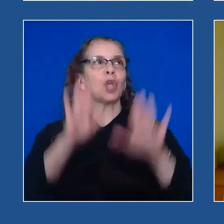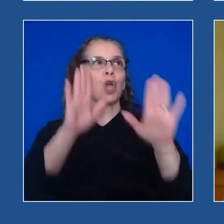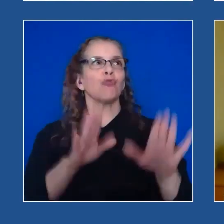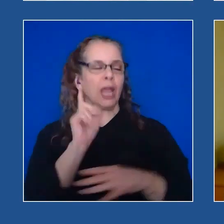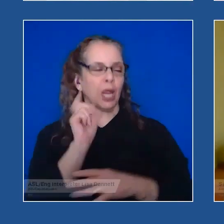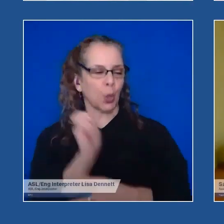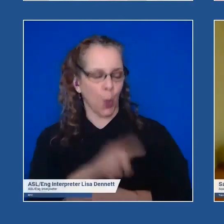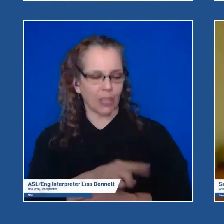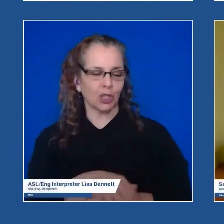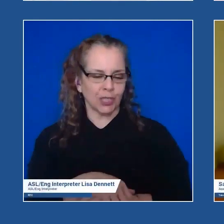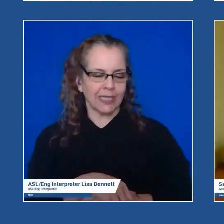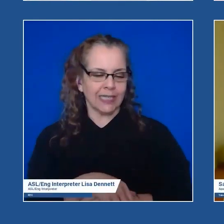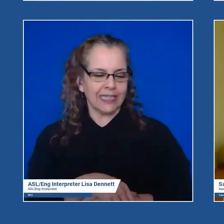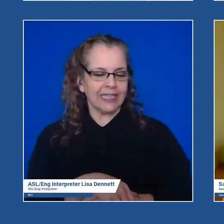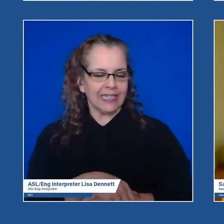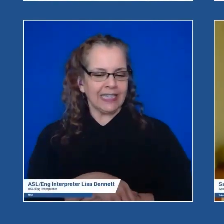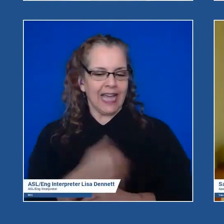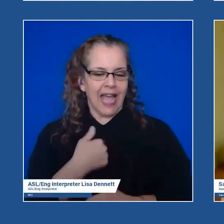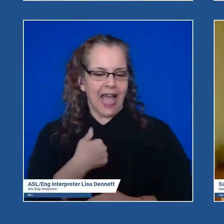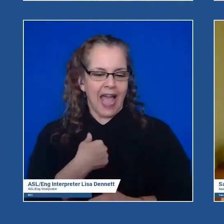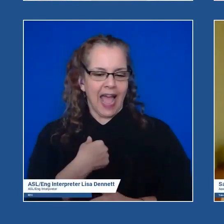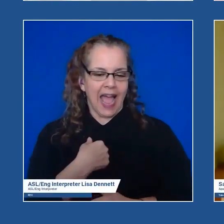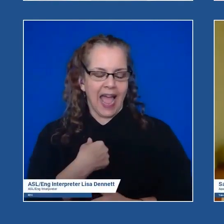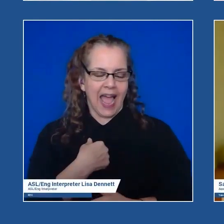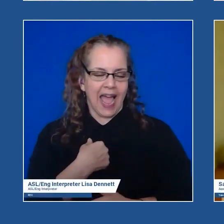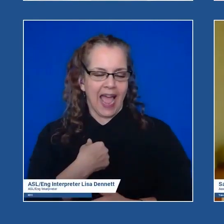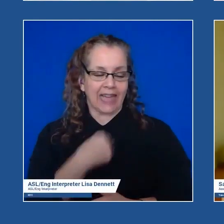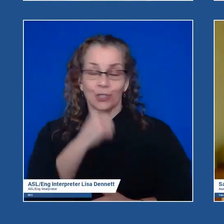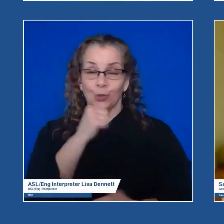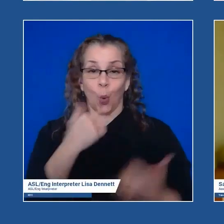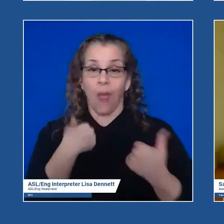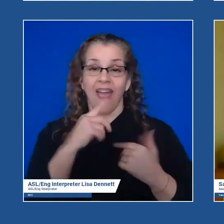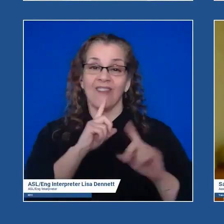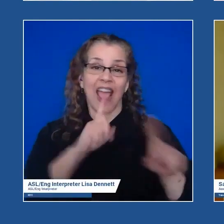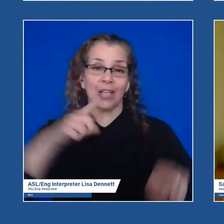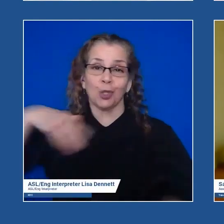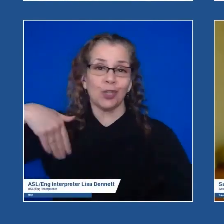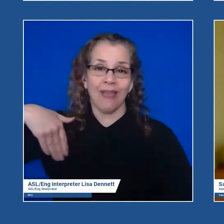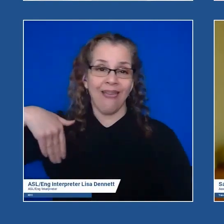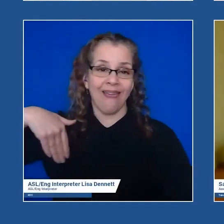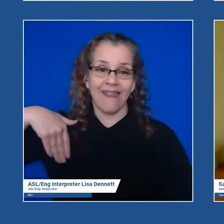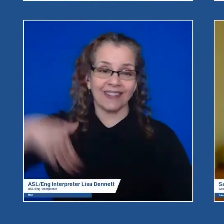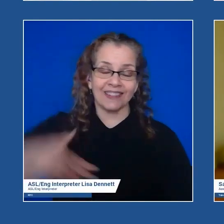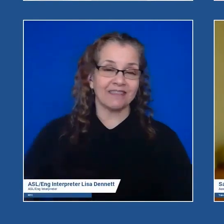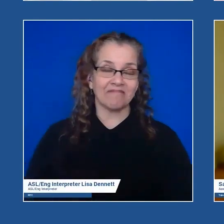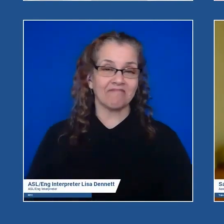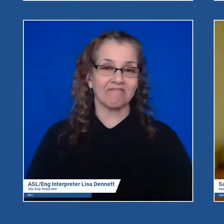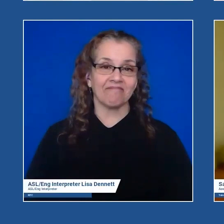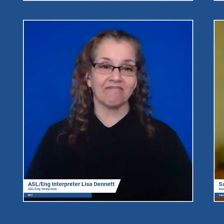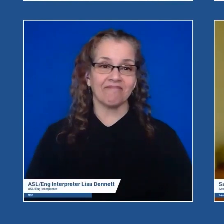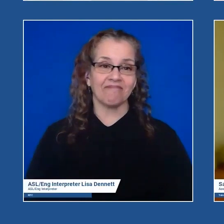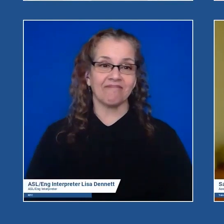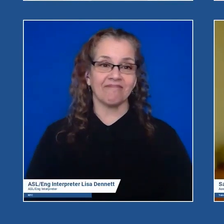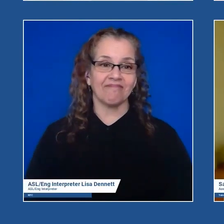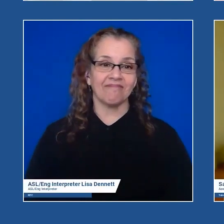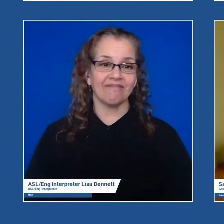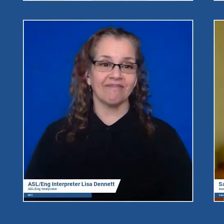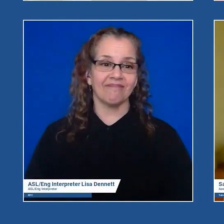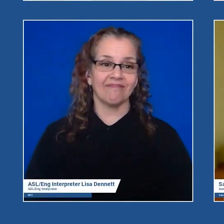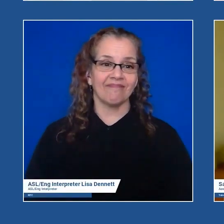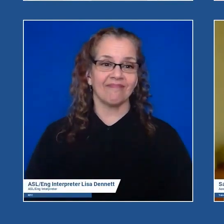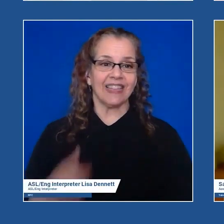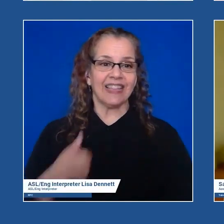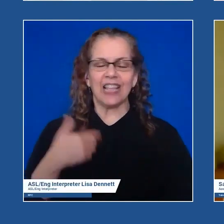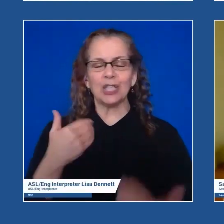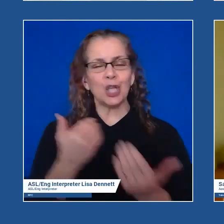we actually have an answer to yet. I think this is just such a new method